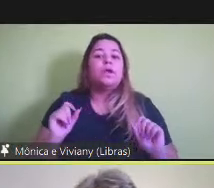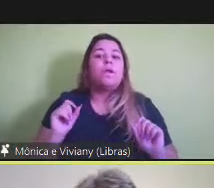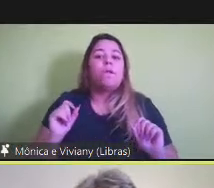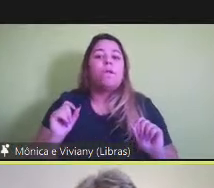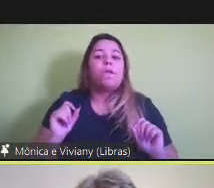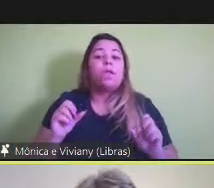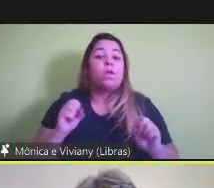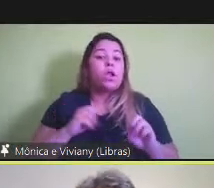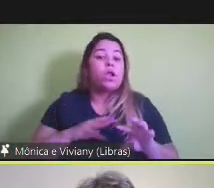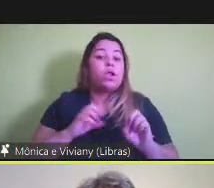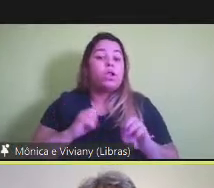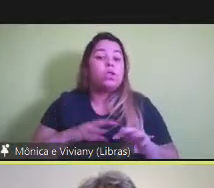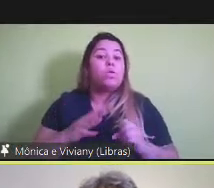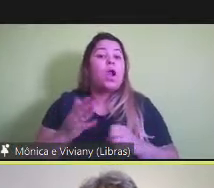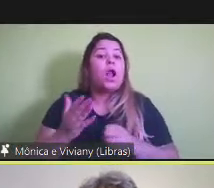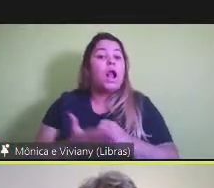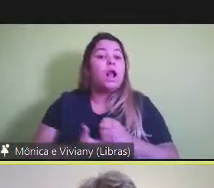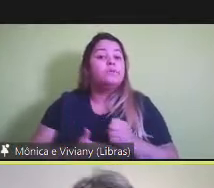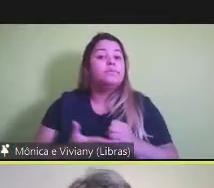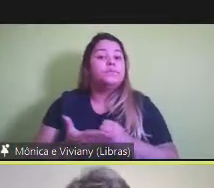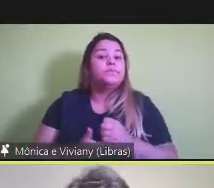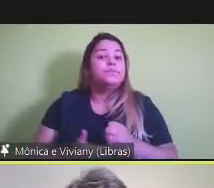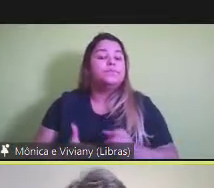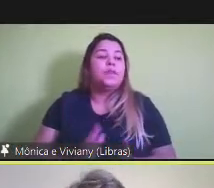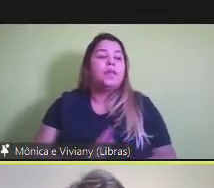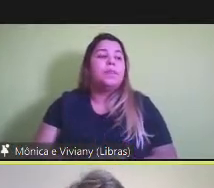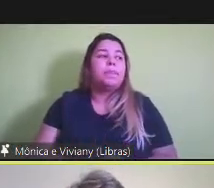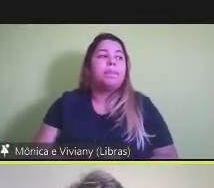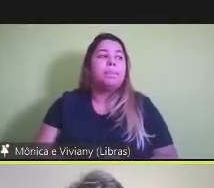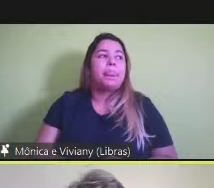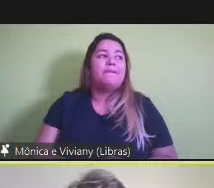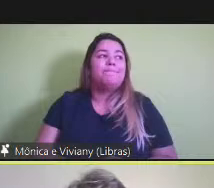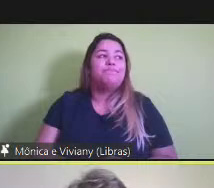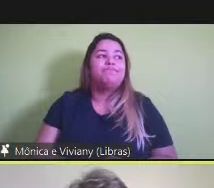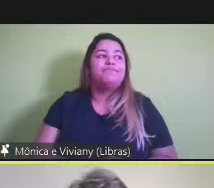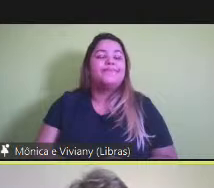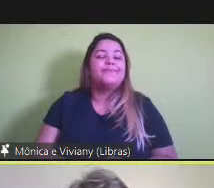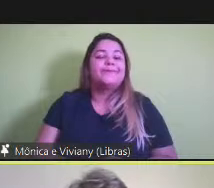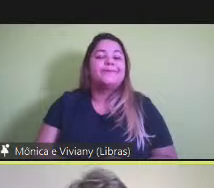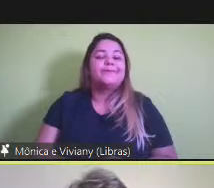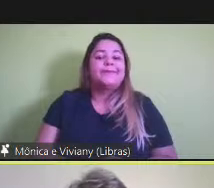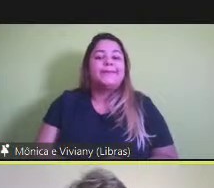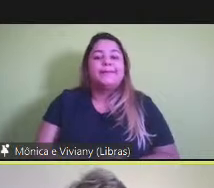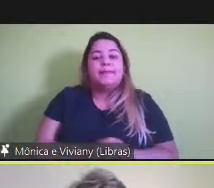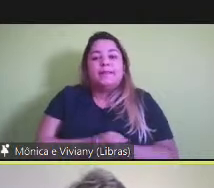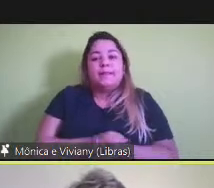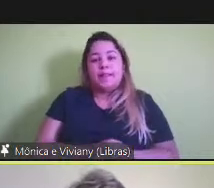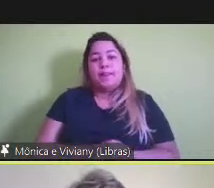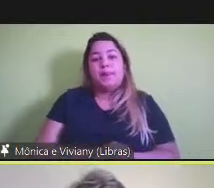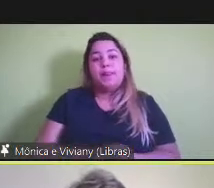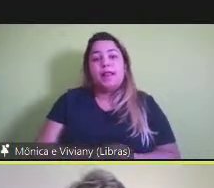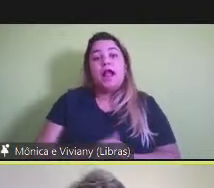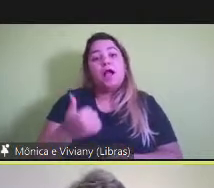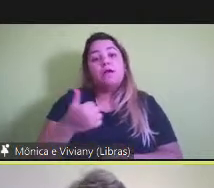get these links between this popular education. I believe that